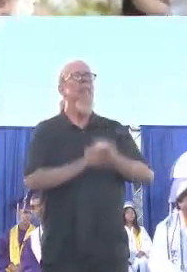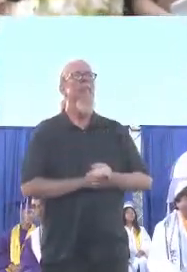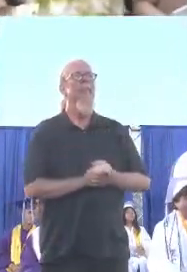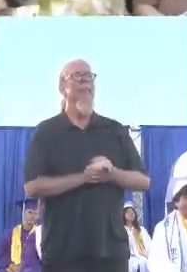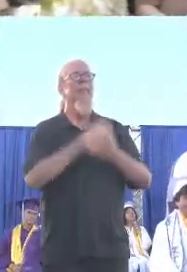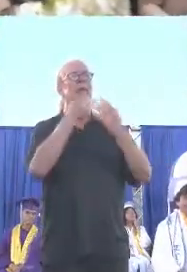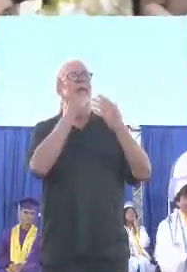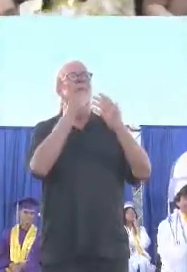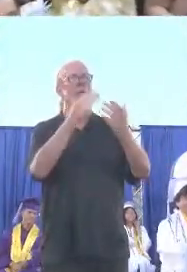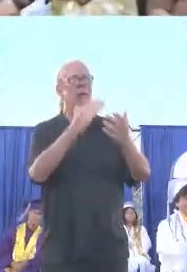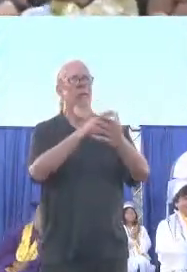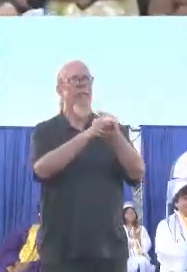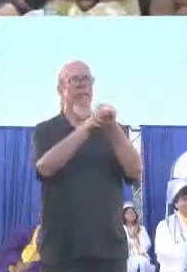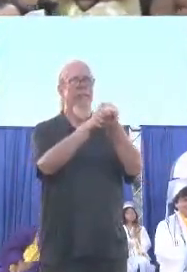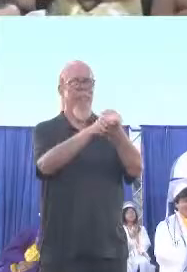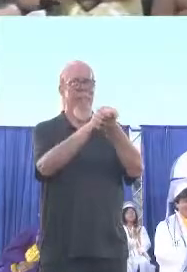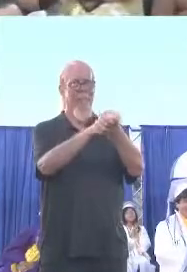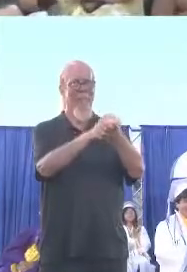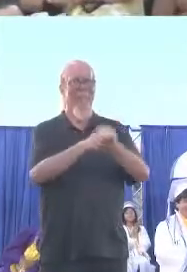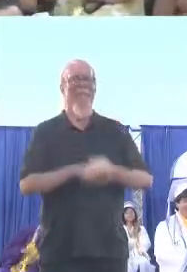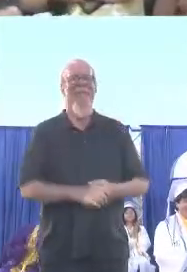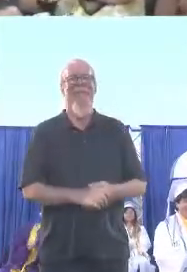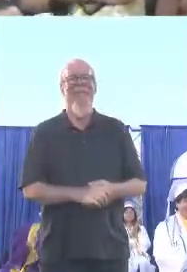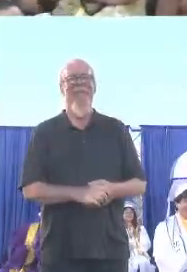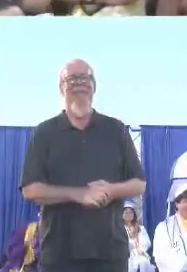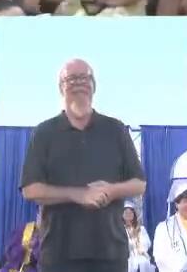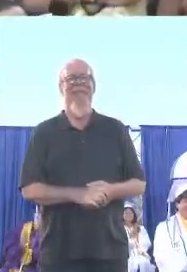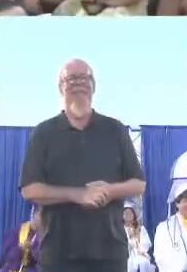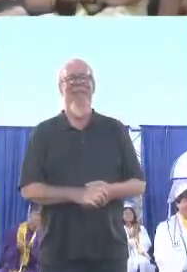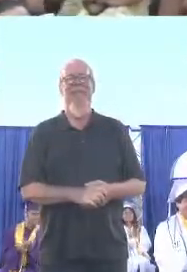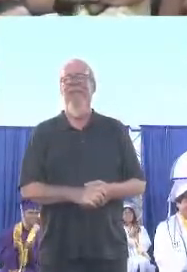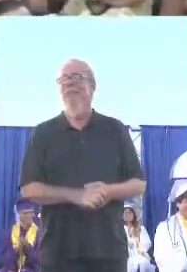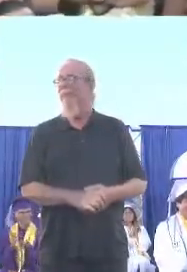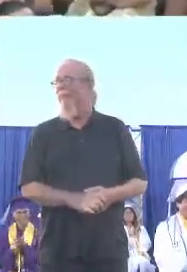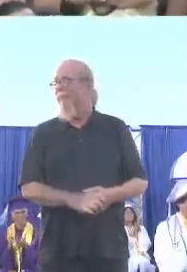Thank you and congratulations.